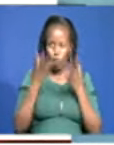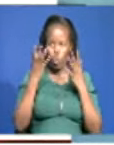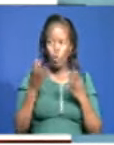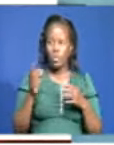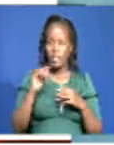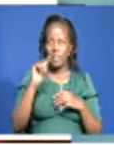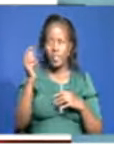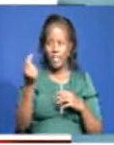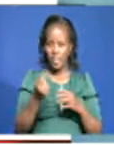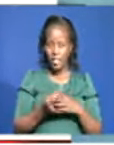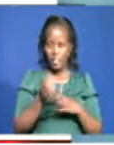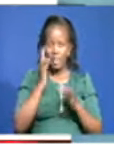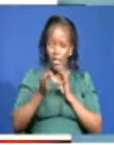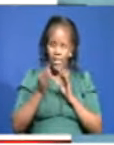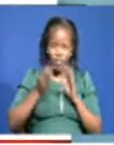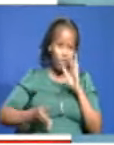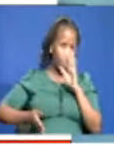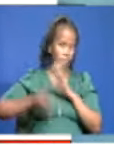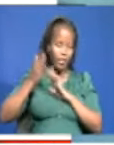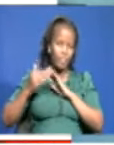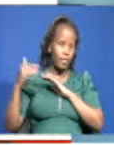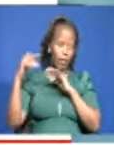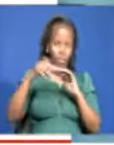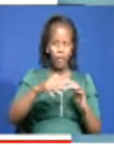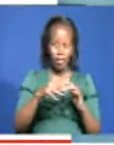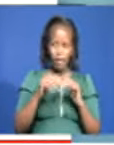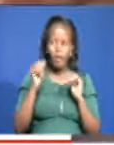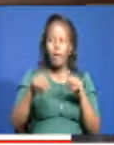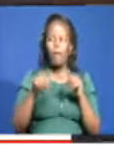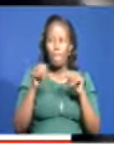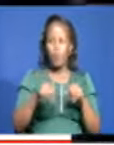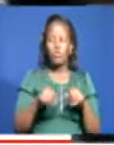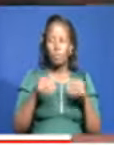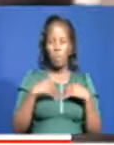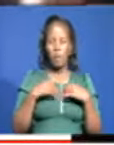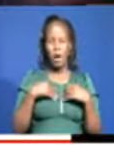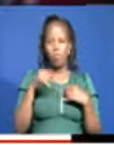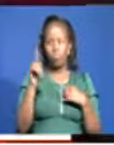you rush there quickly, you might find yourself a lava.